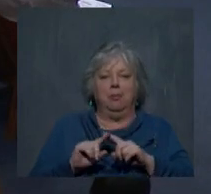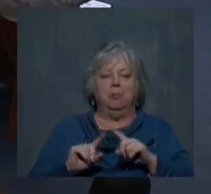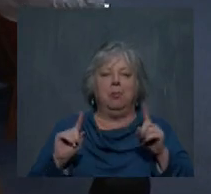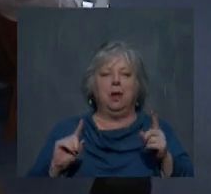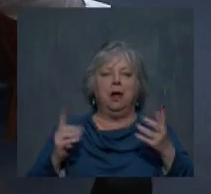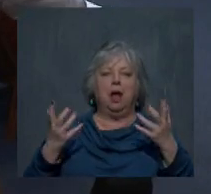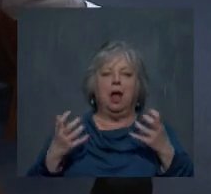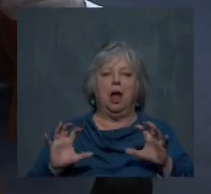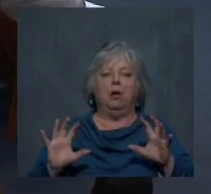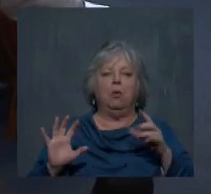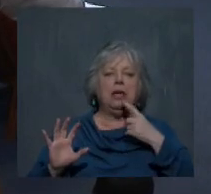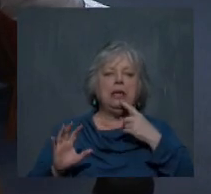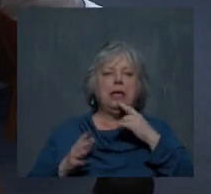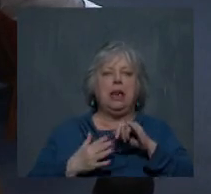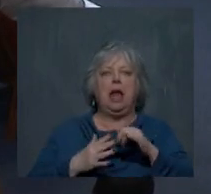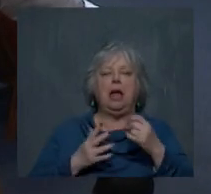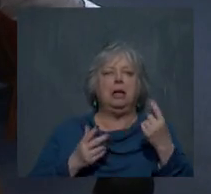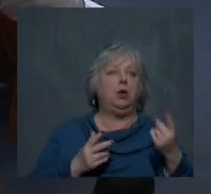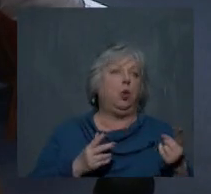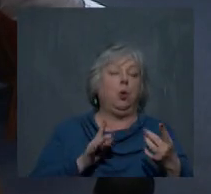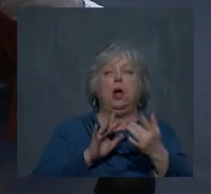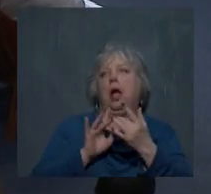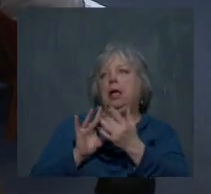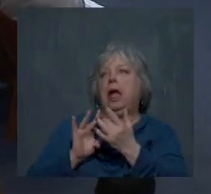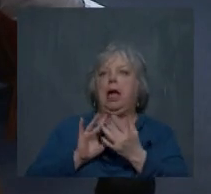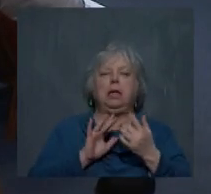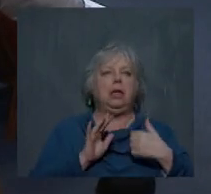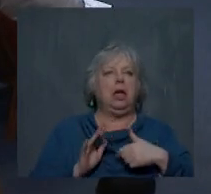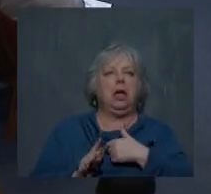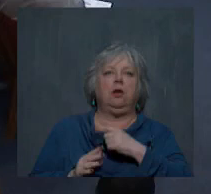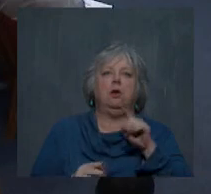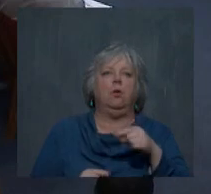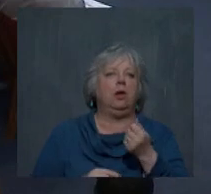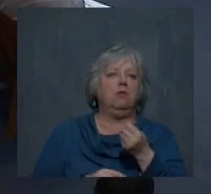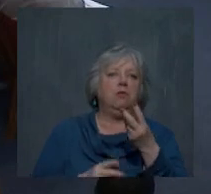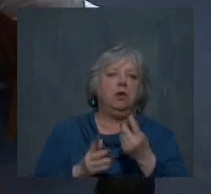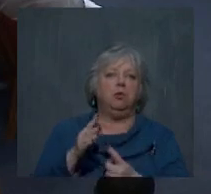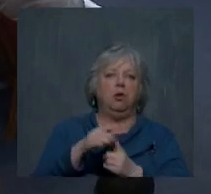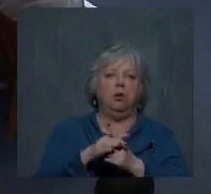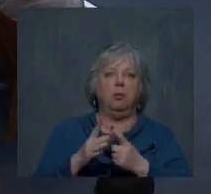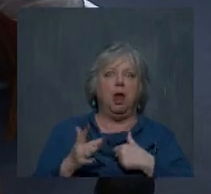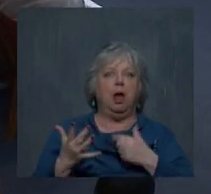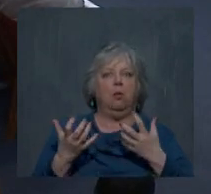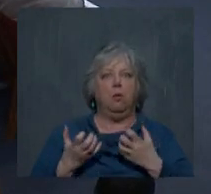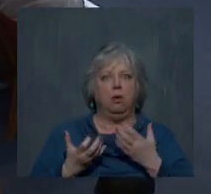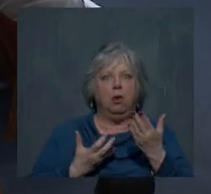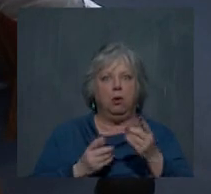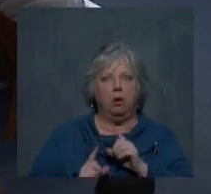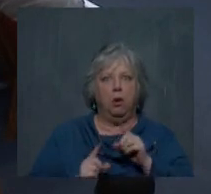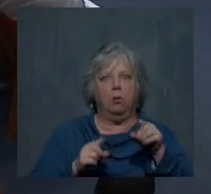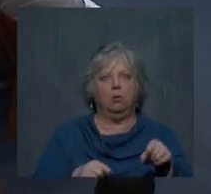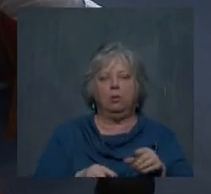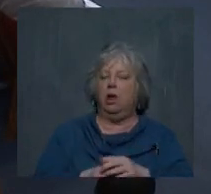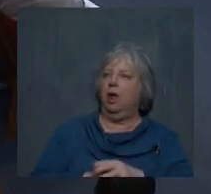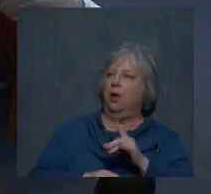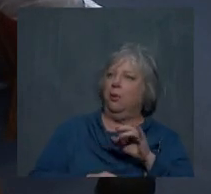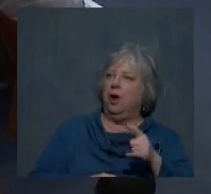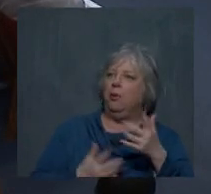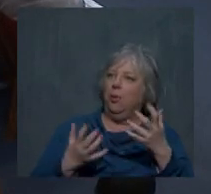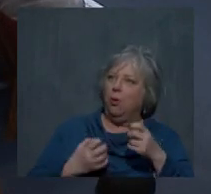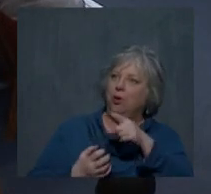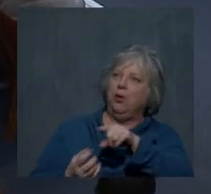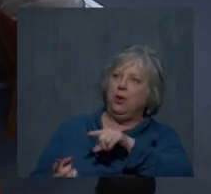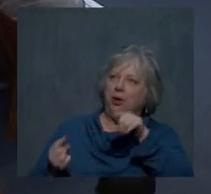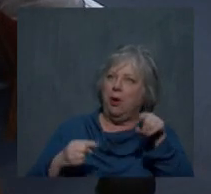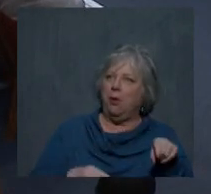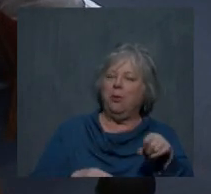it to be said that we were contacted and this is all we had at the meeting. I want to be there, okay? Well, we certainly want you there, and